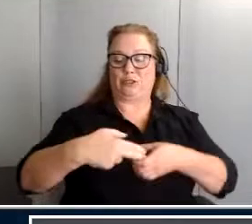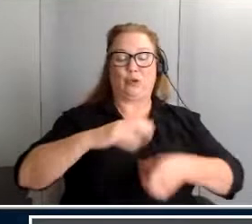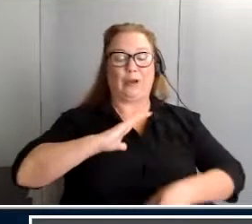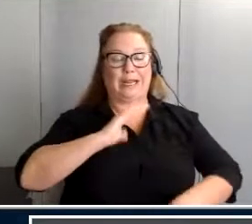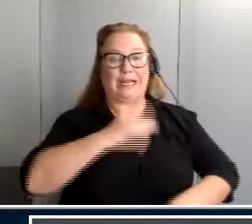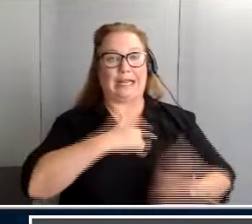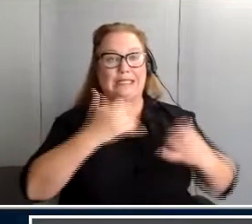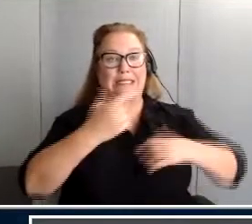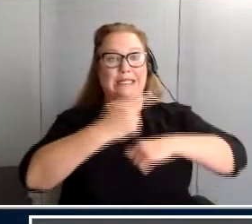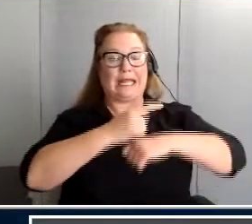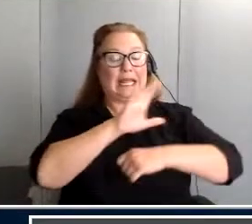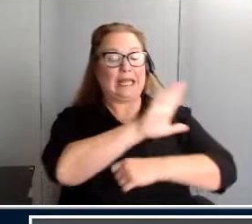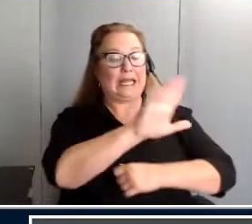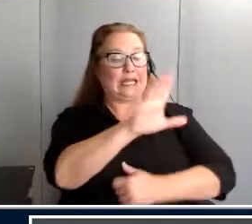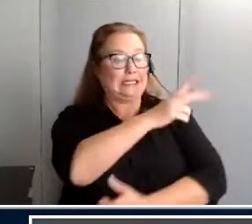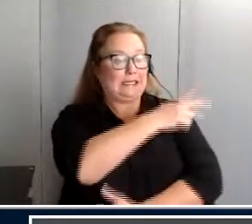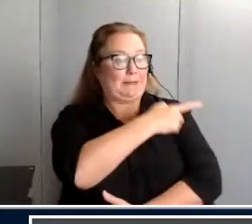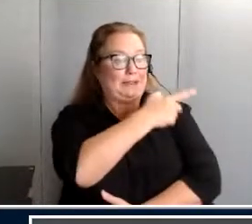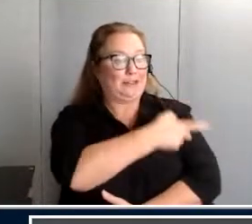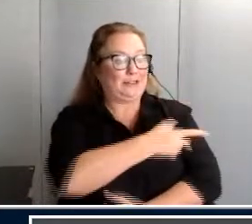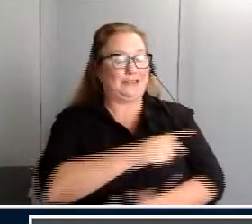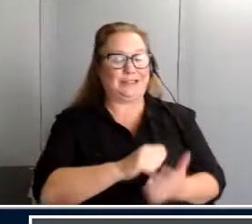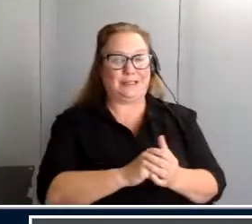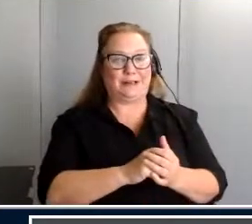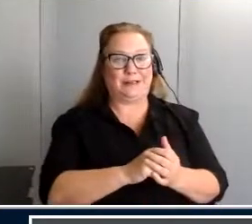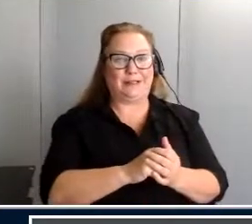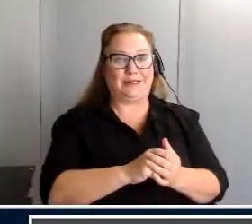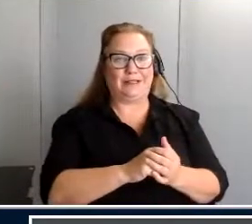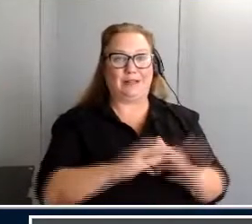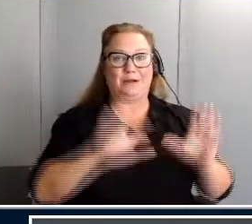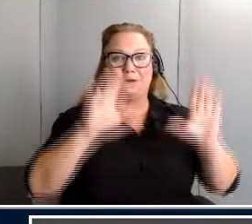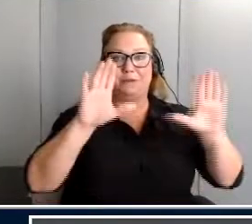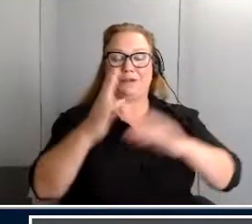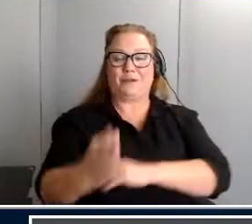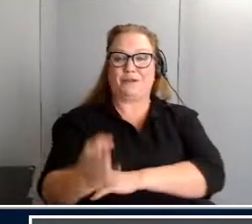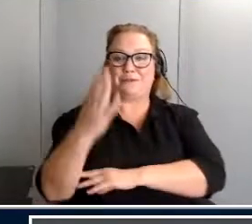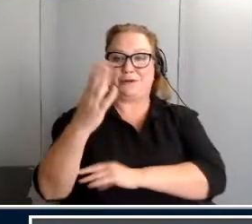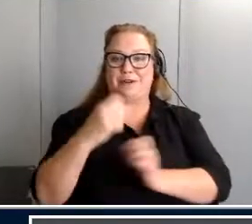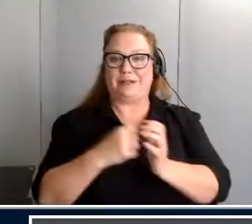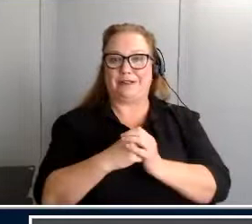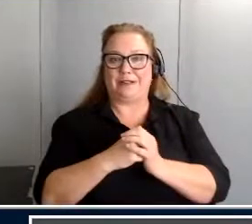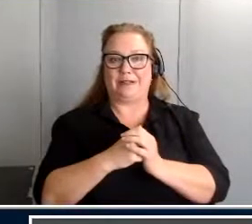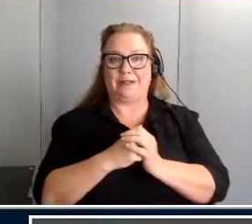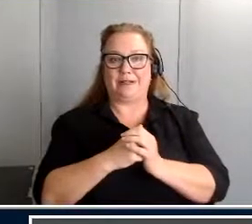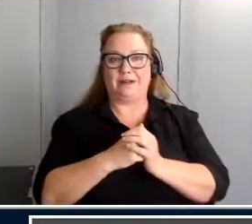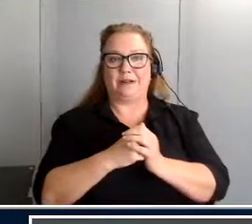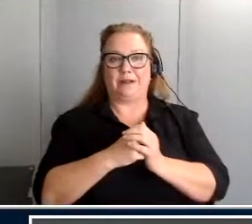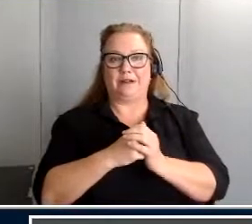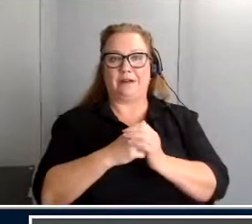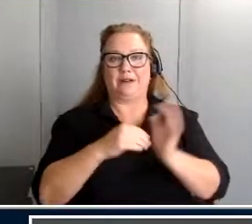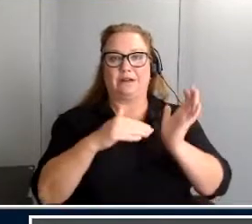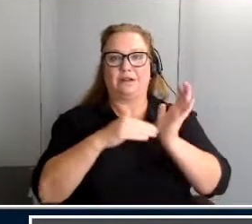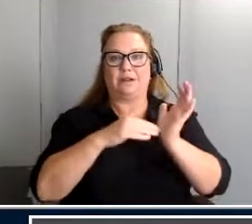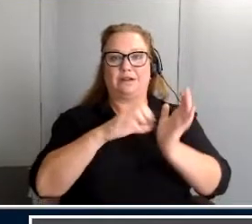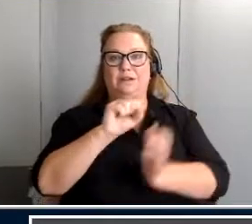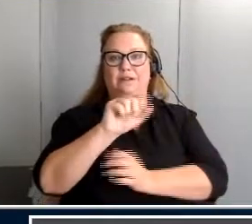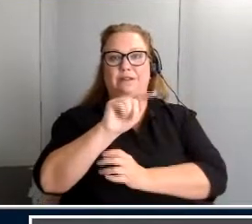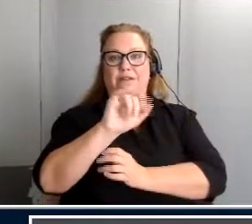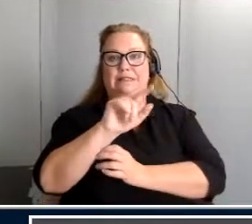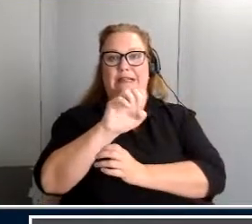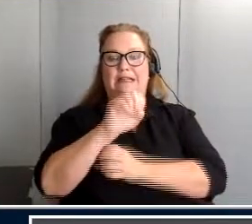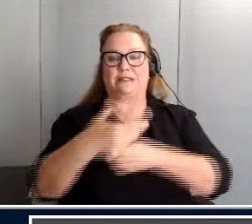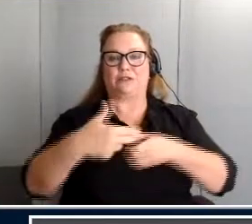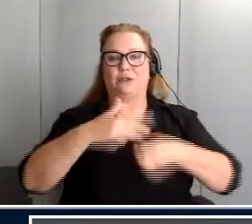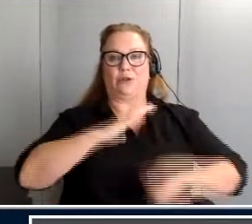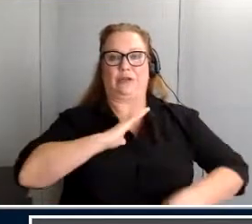his patients. Doctor, how are you? Wonderful. Good morning. Oh, good to see you. So we're just going to hang tight, wait for Dr. Stites to get here. He's going to be